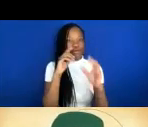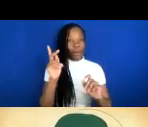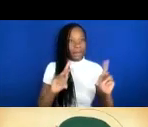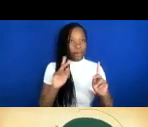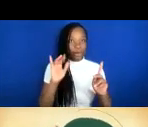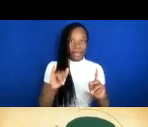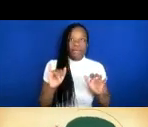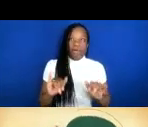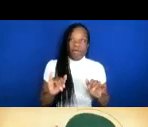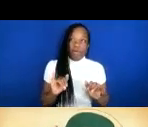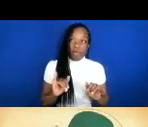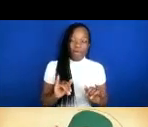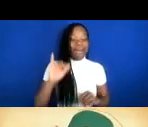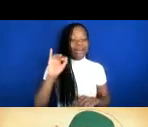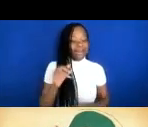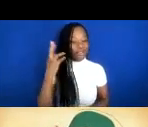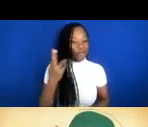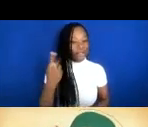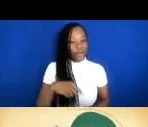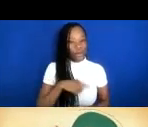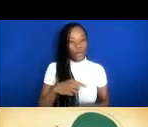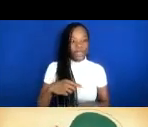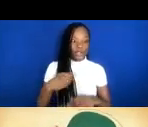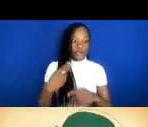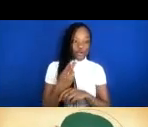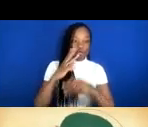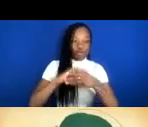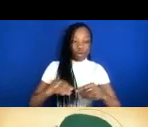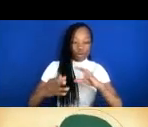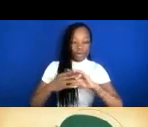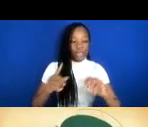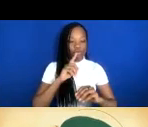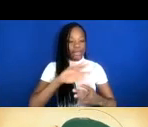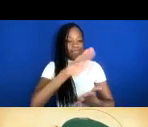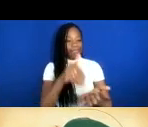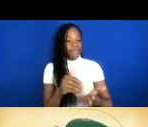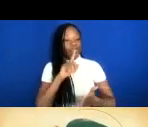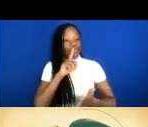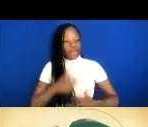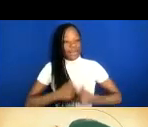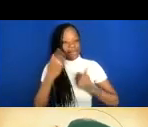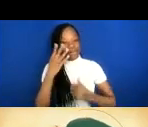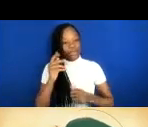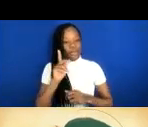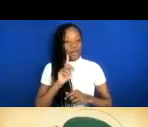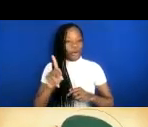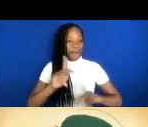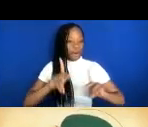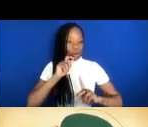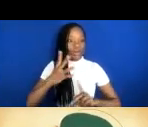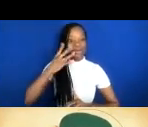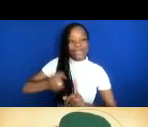that's why we tell people stories and we center the real lived experiences of the people who are impacted by EM when we talk about